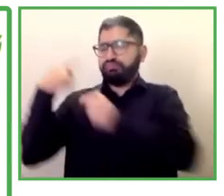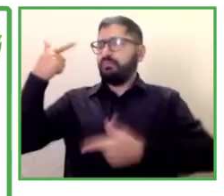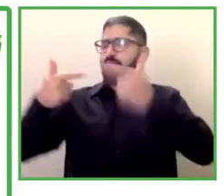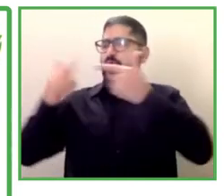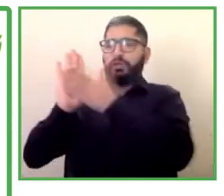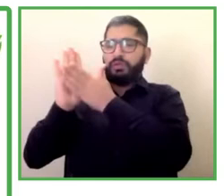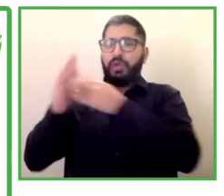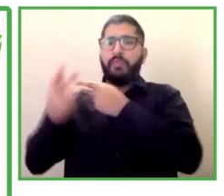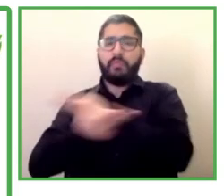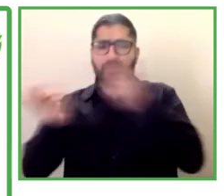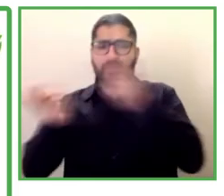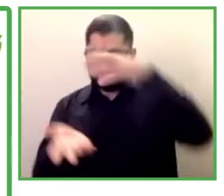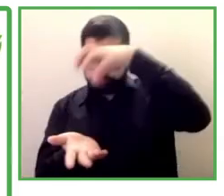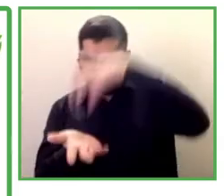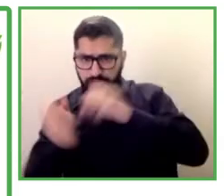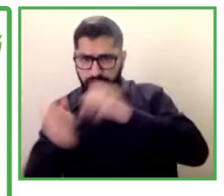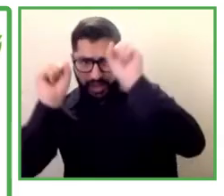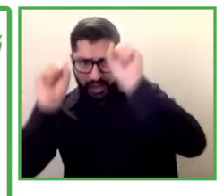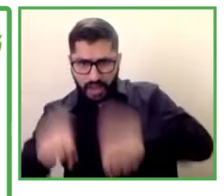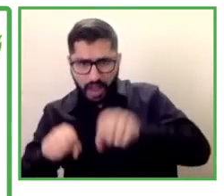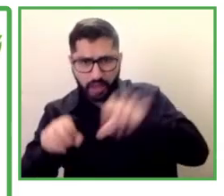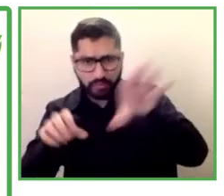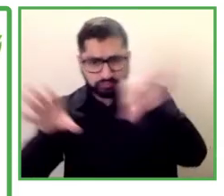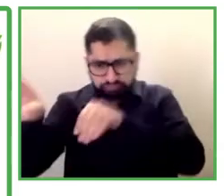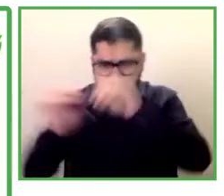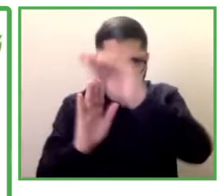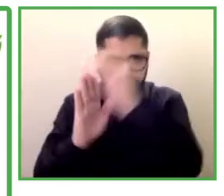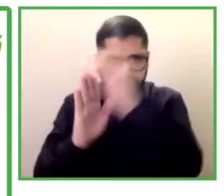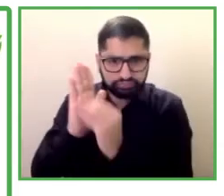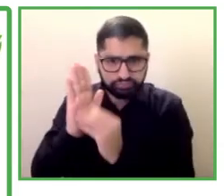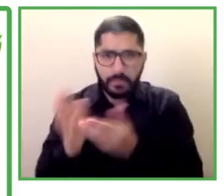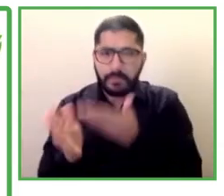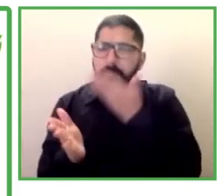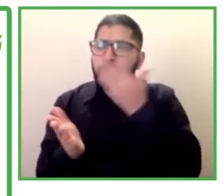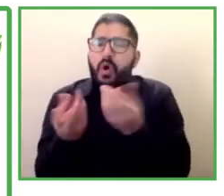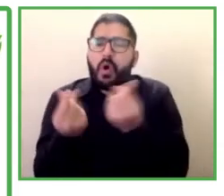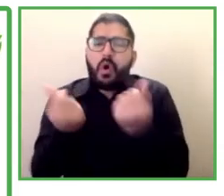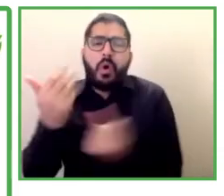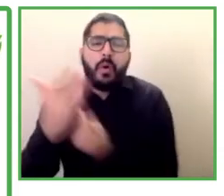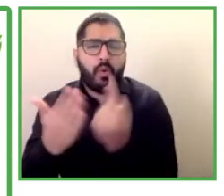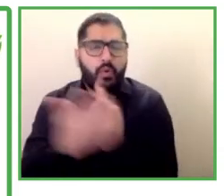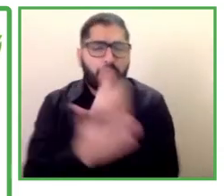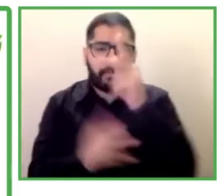all individuals in achieving employment success.